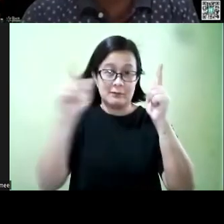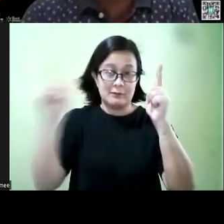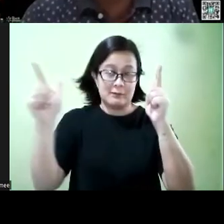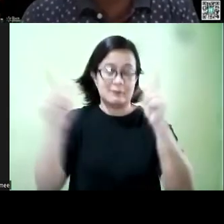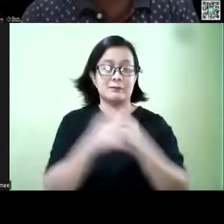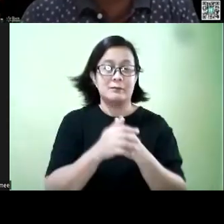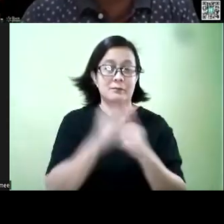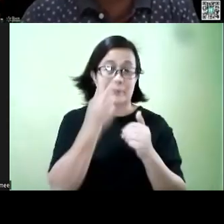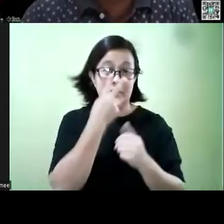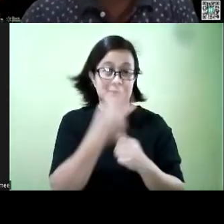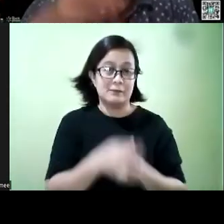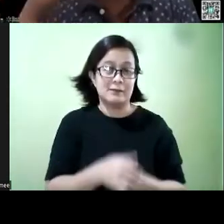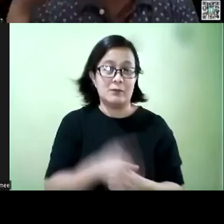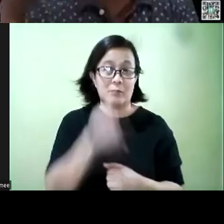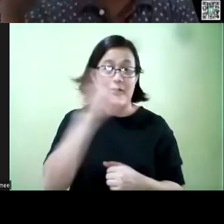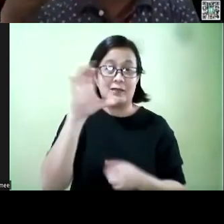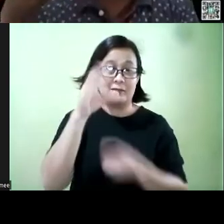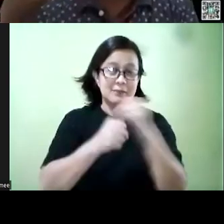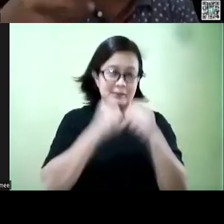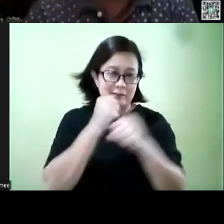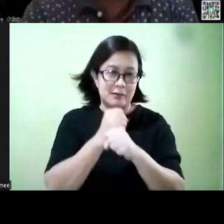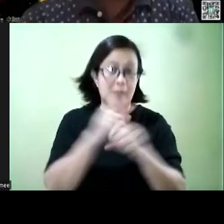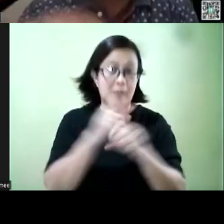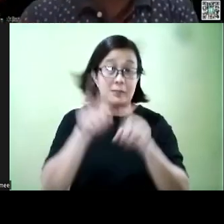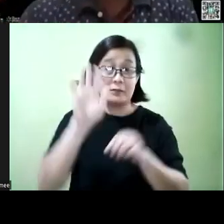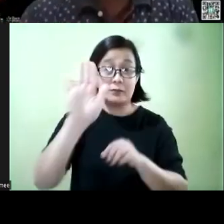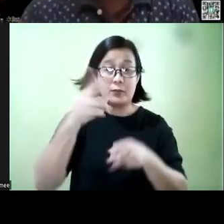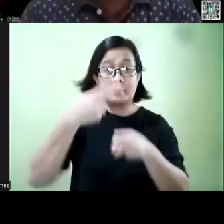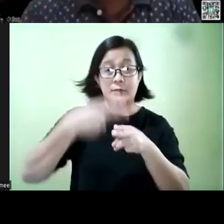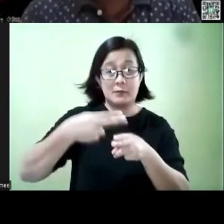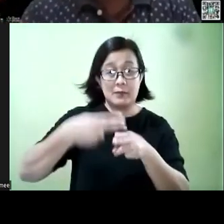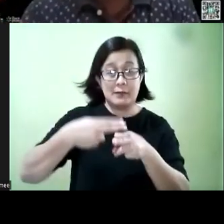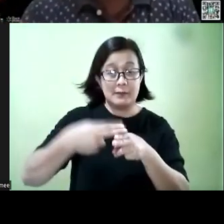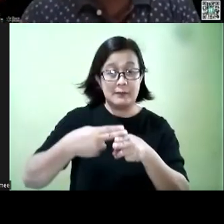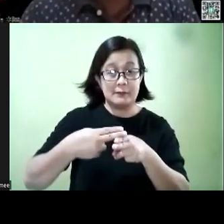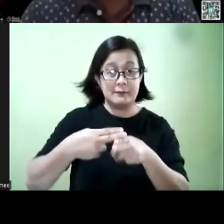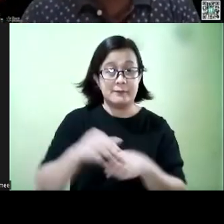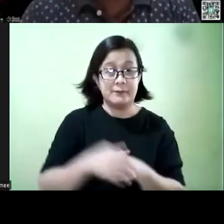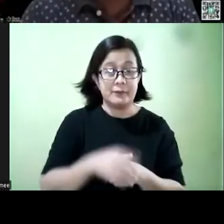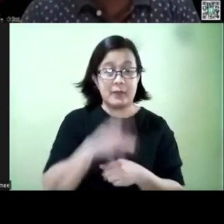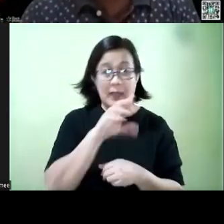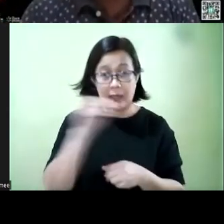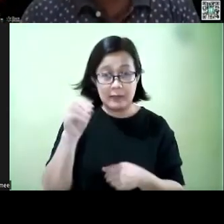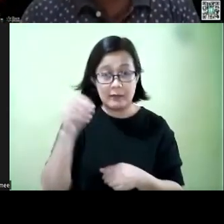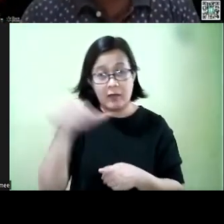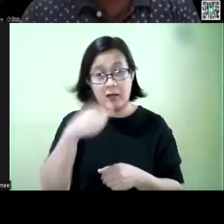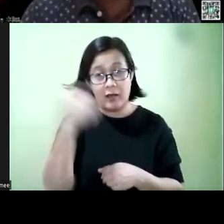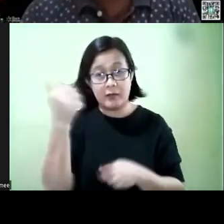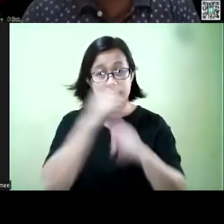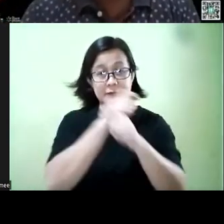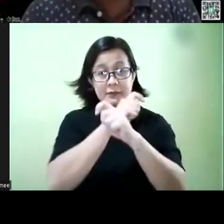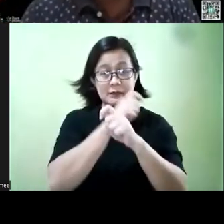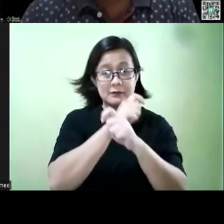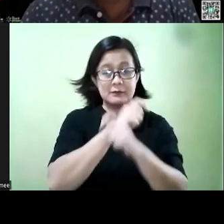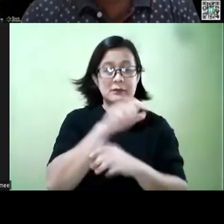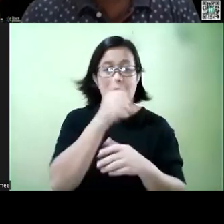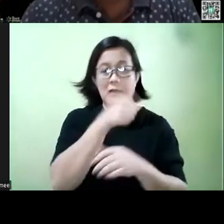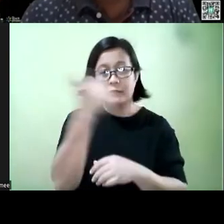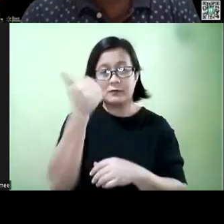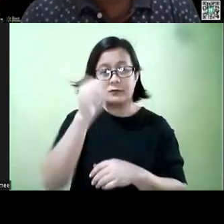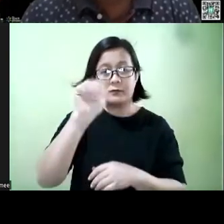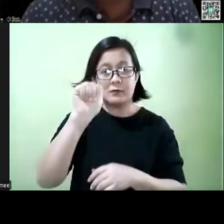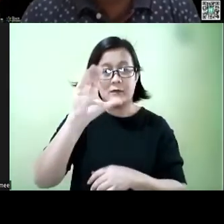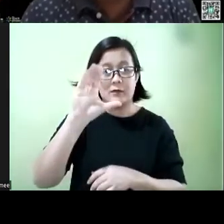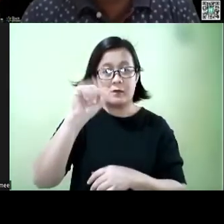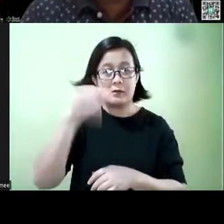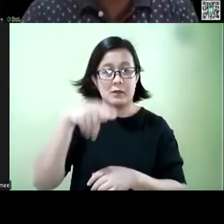still exists in 100 years. But your names, your and your other thesis mates, your other capstone colleagues who